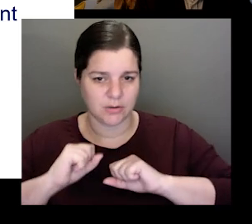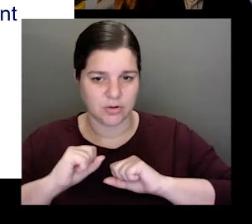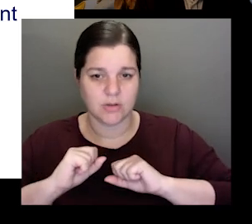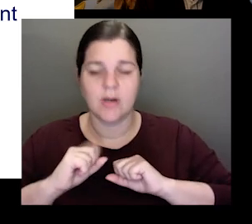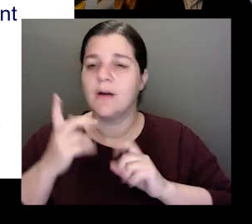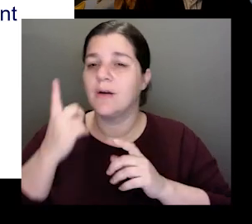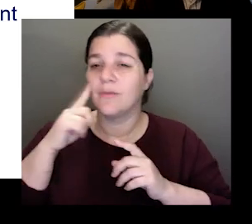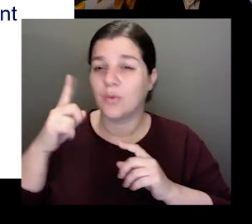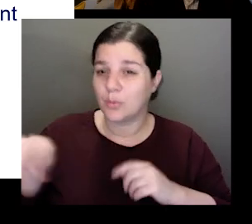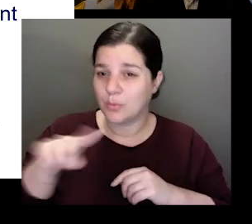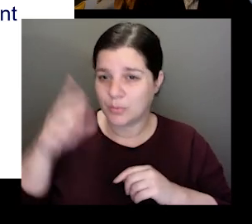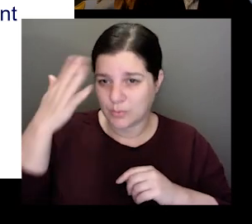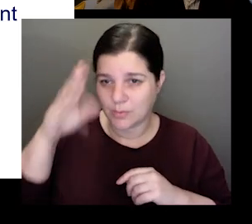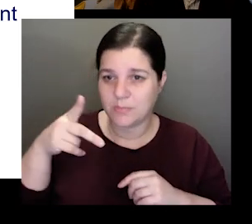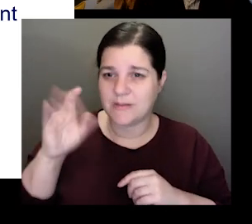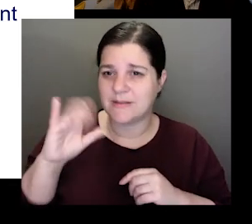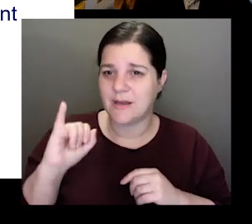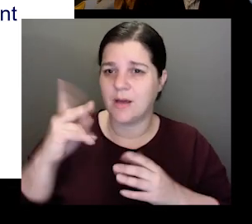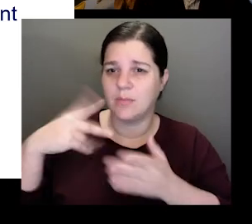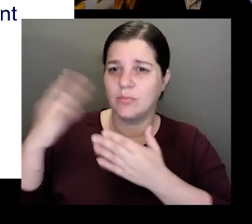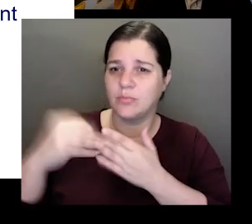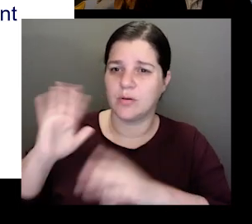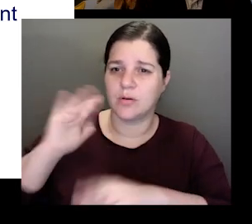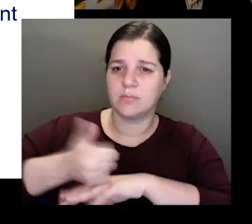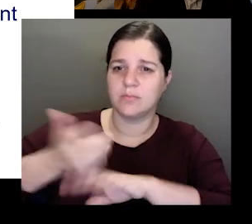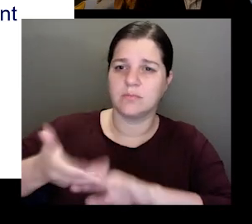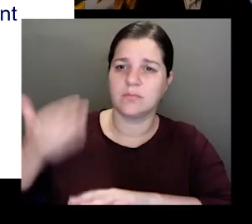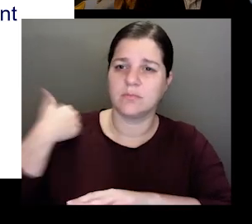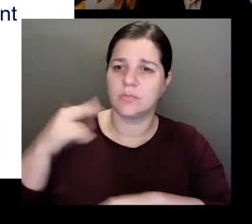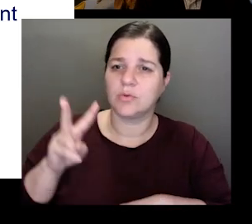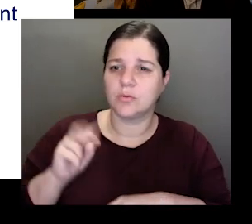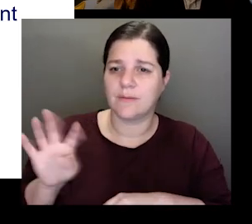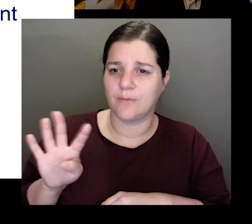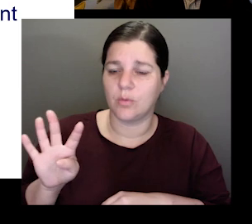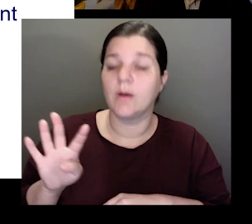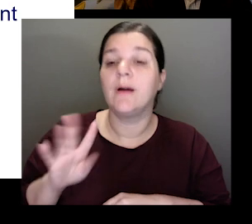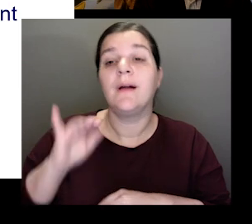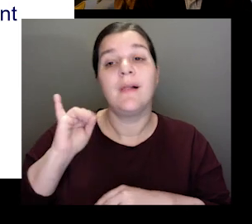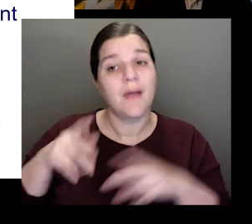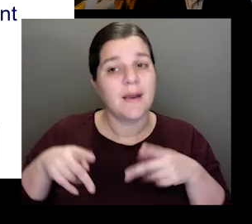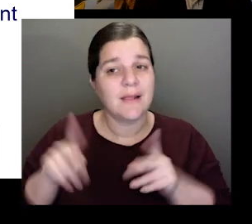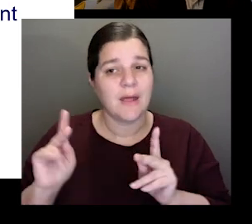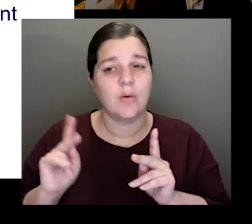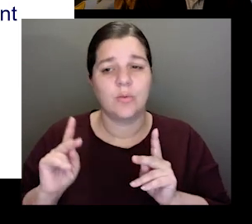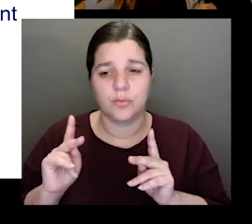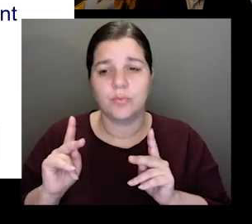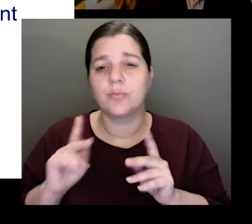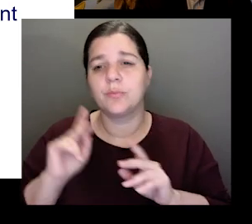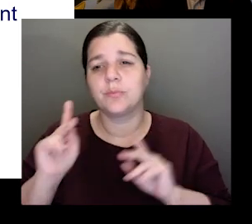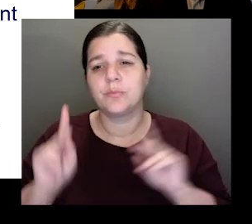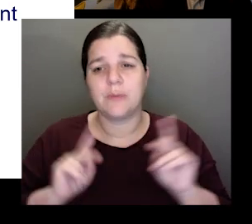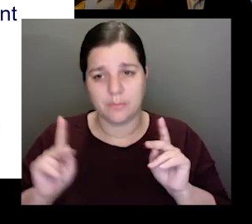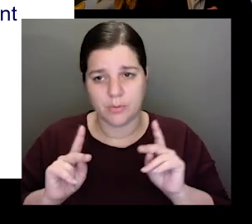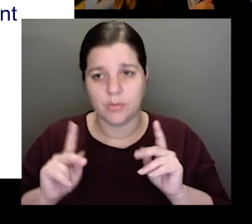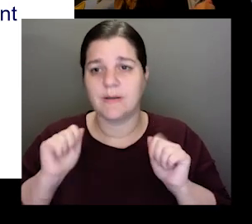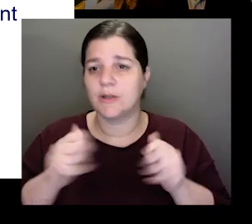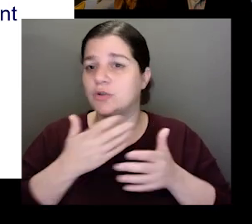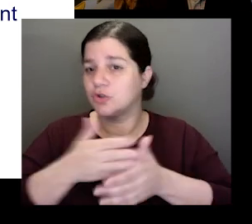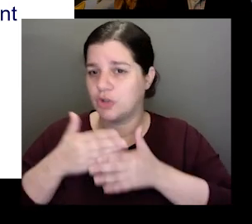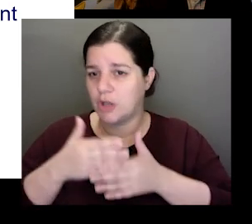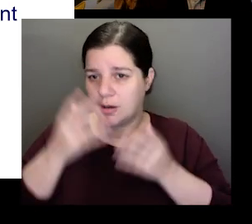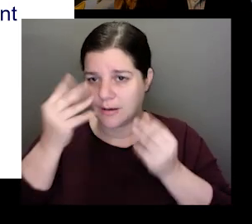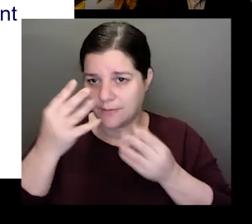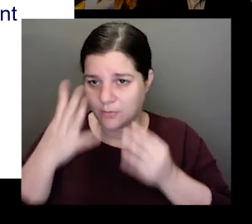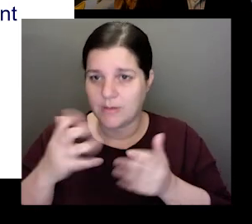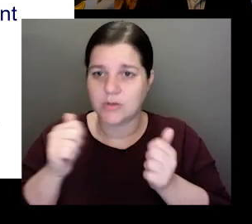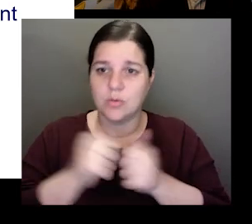know, PCI program started back in 2004, enables people to share information between